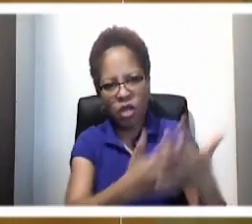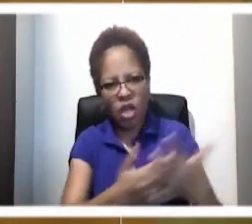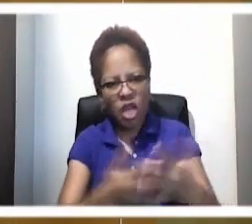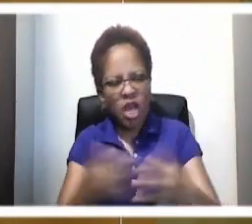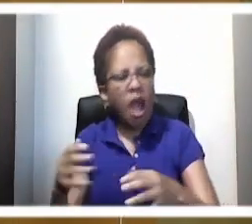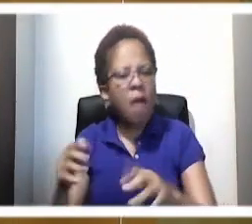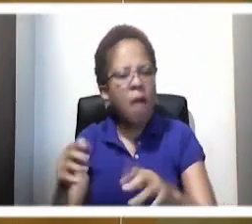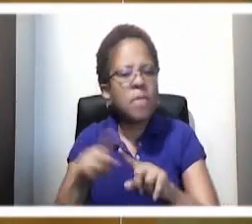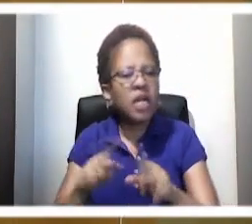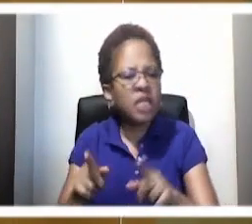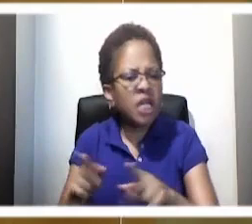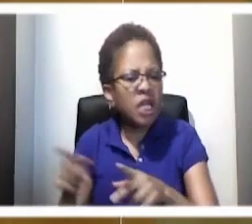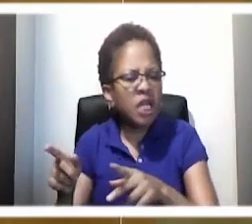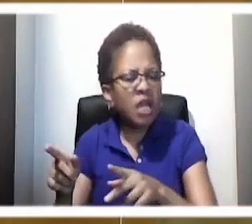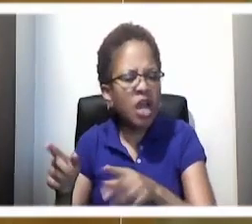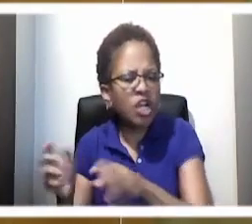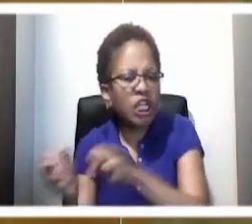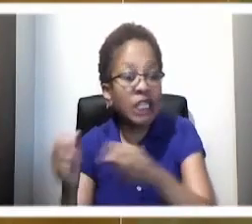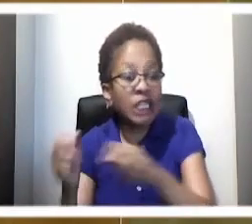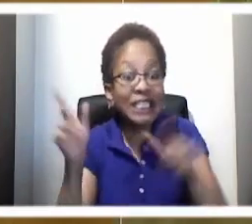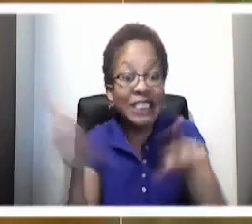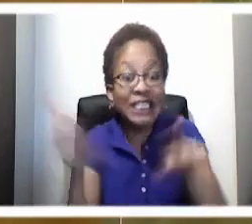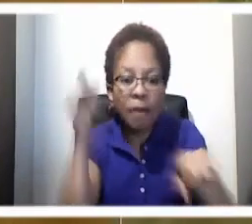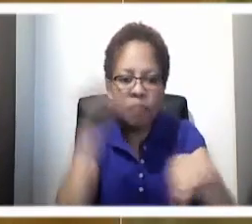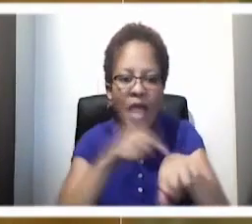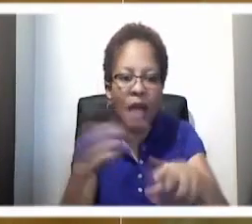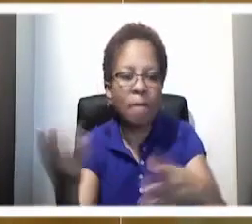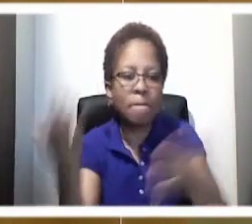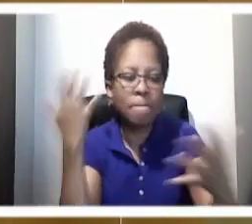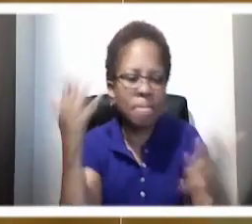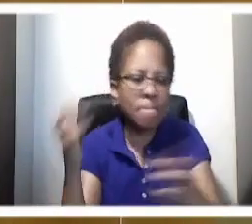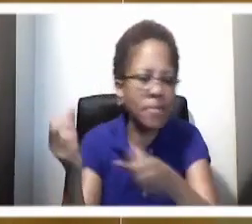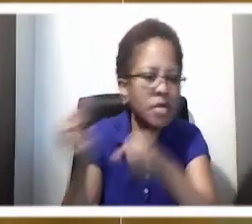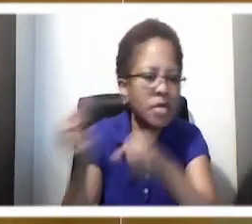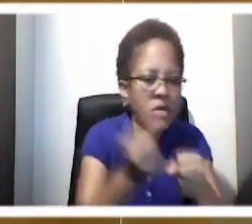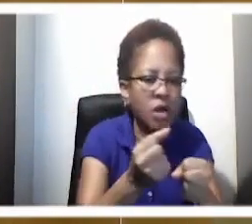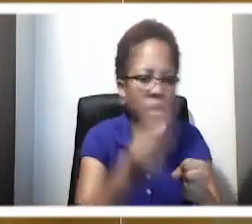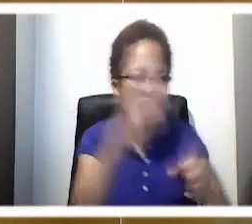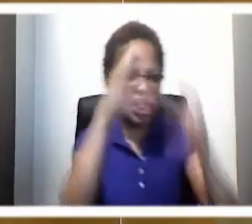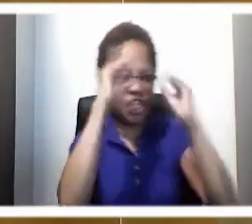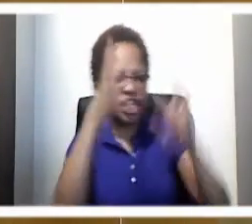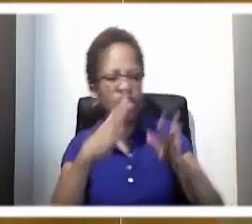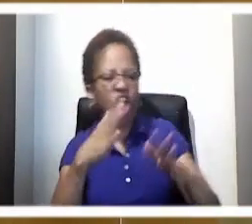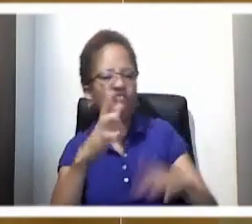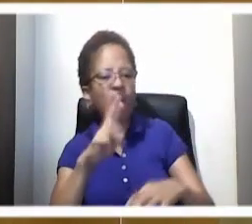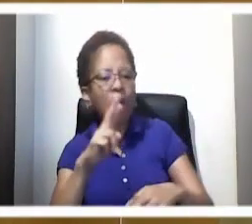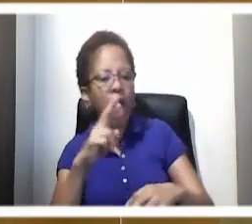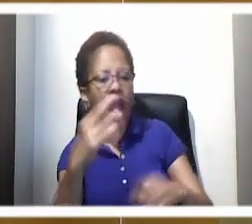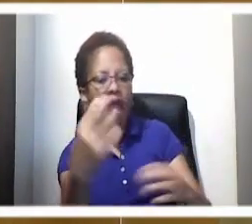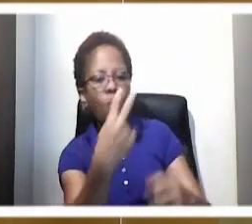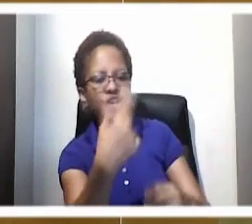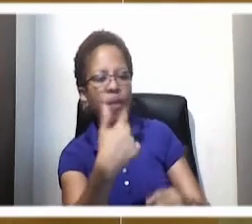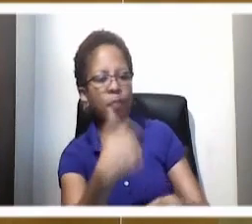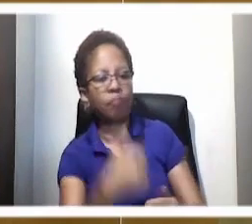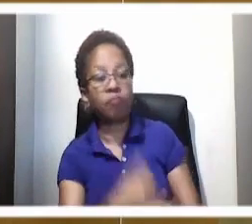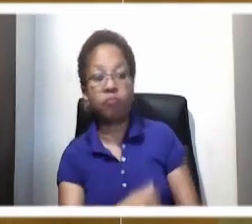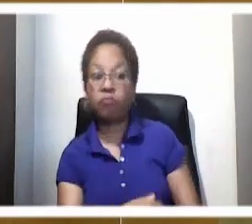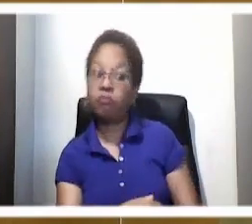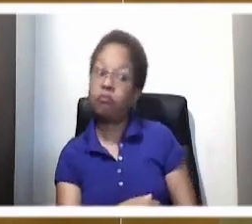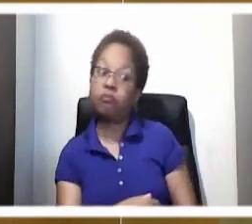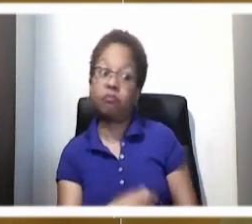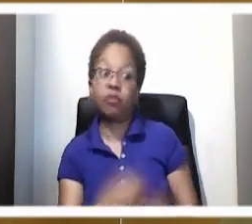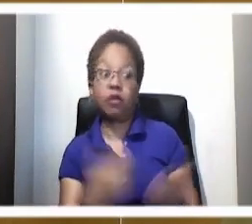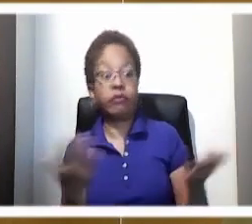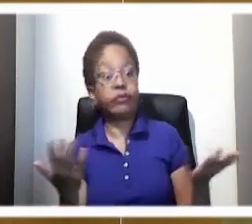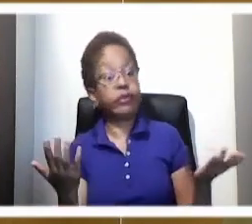rabbi into a cell, the rabbi turned to him saying, "See what I mean? I don't